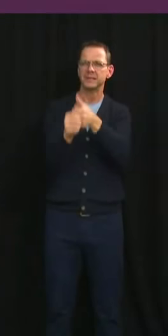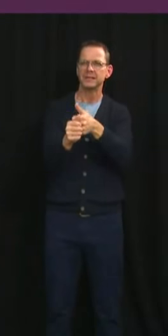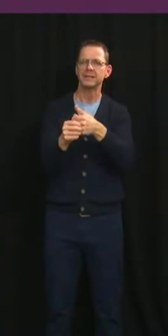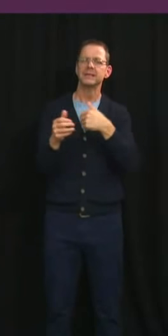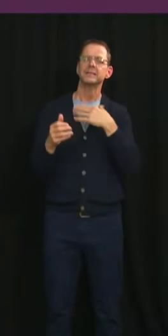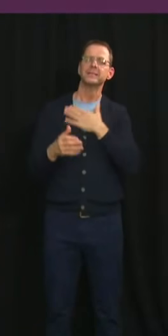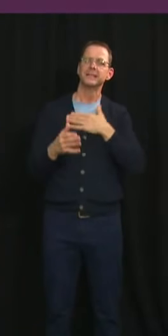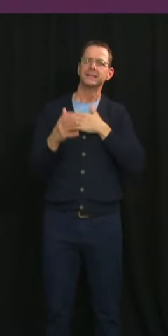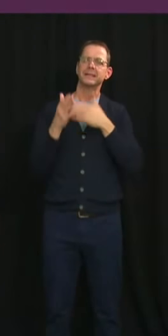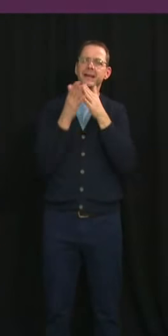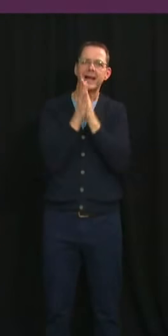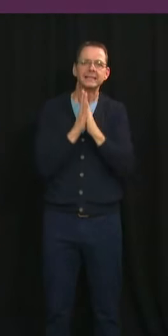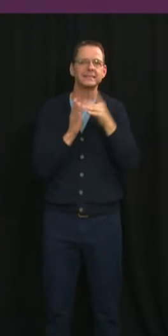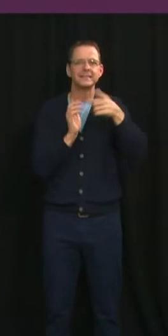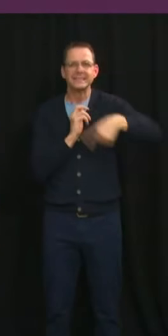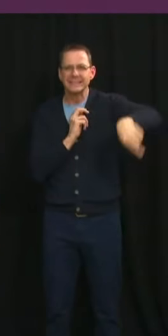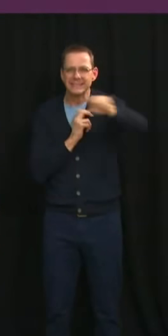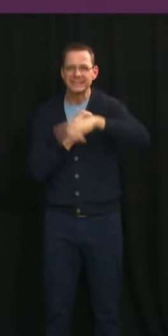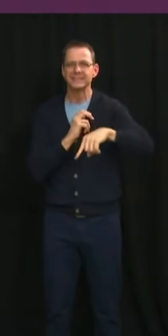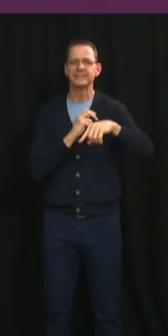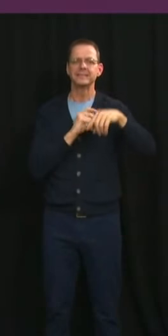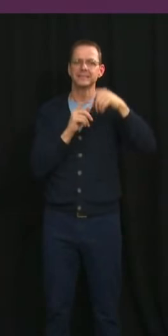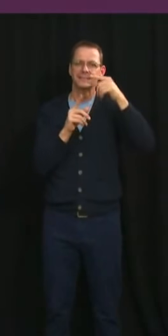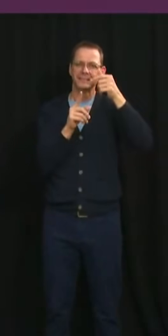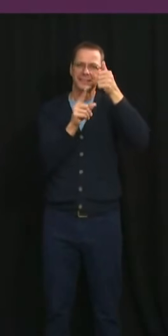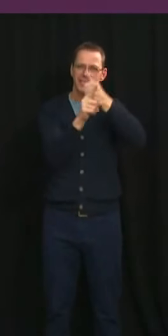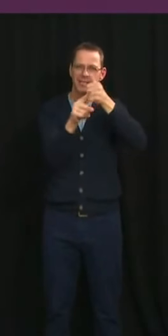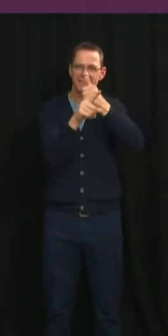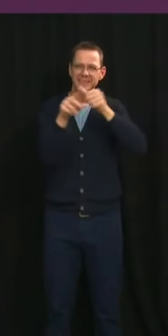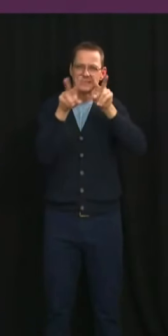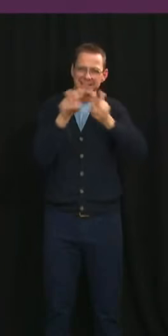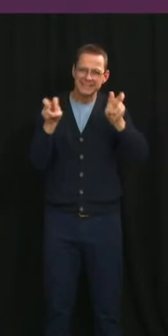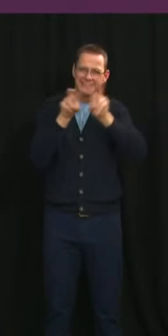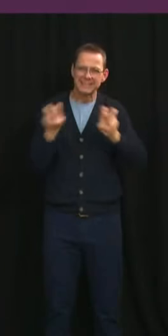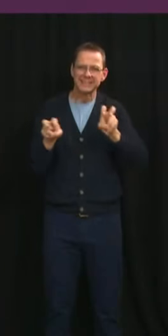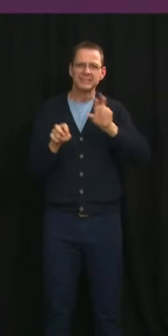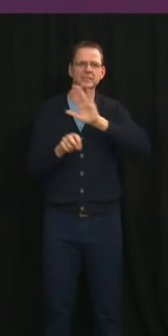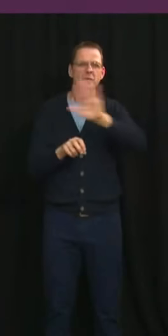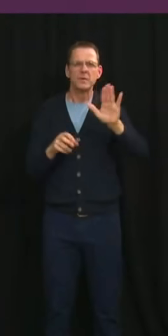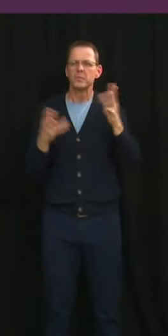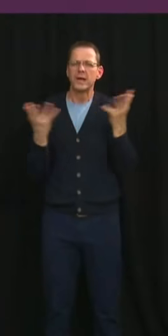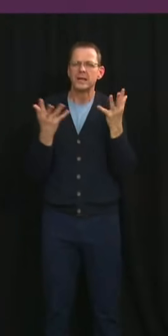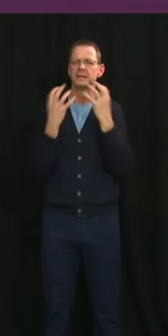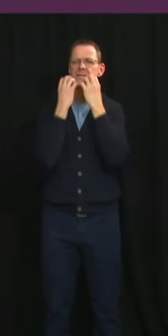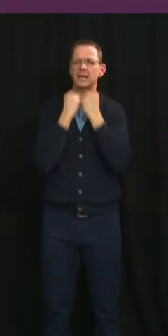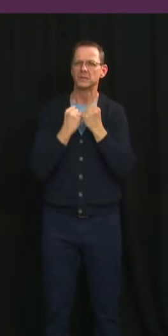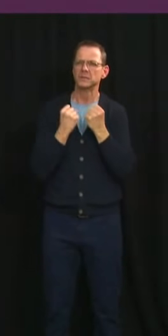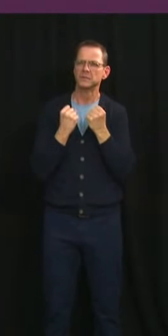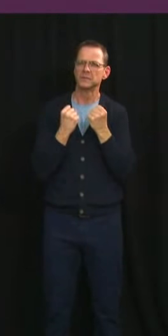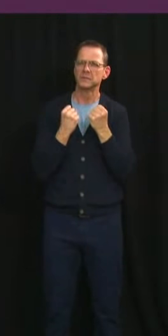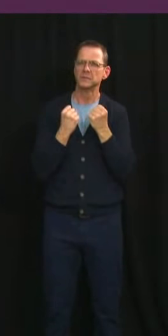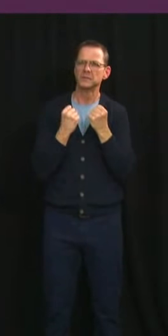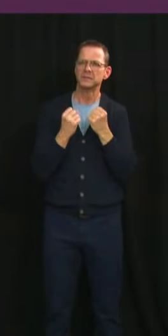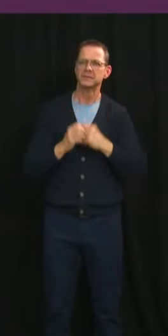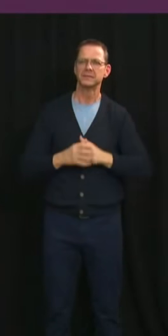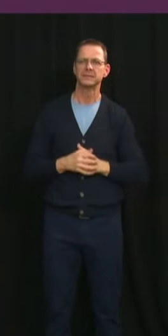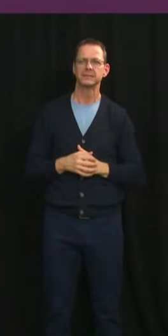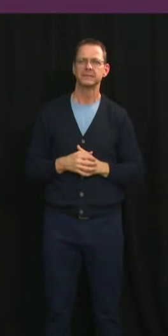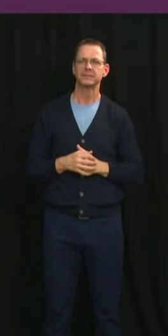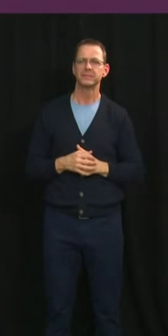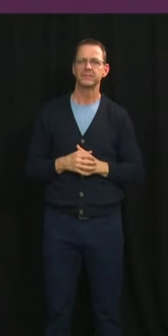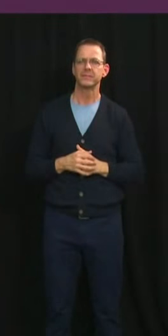community. All right. Thanks, David. Operator, can you please put through the next caller? Carrie Tate, Globe and